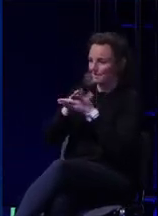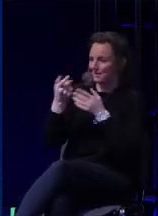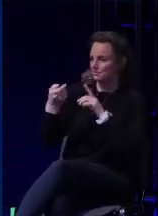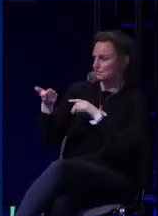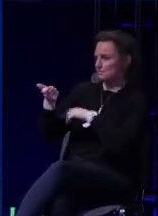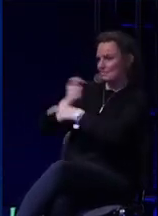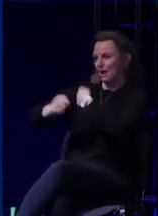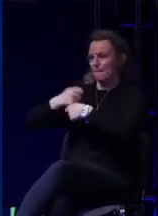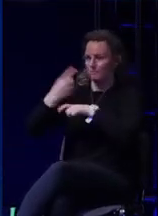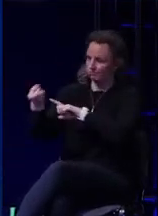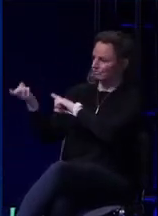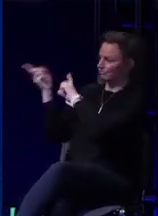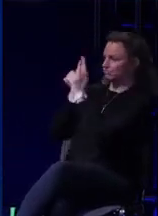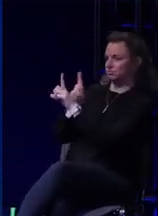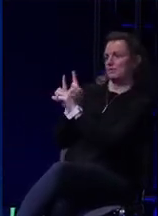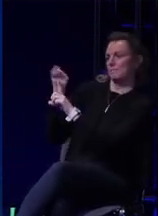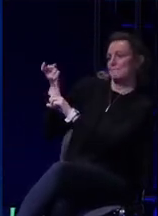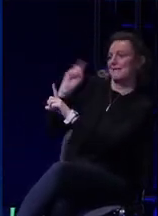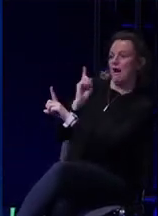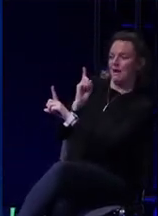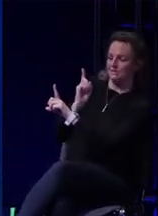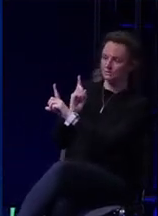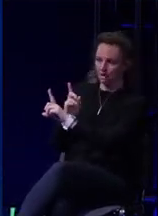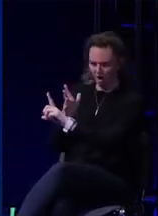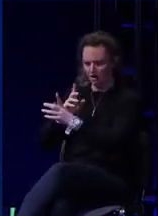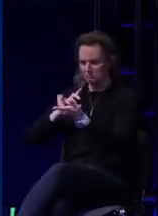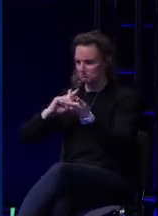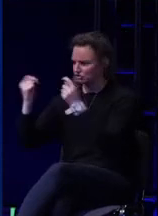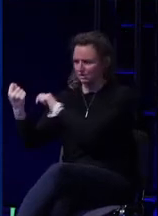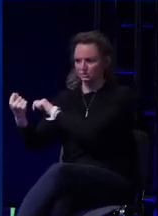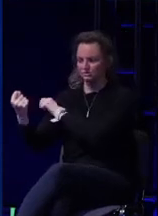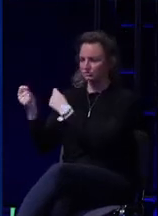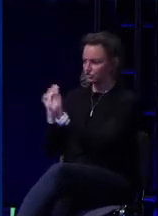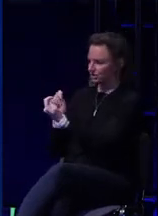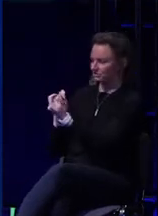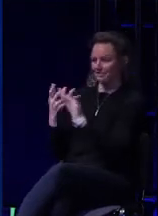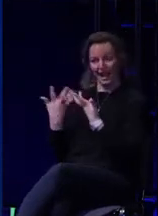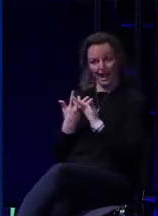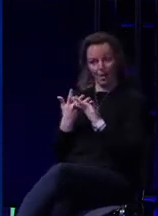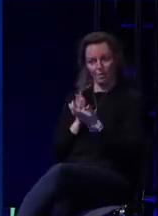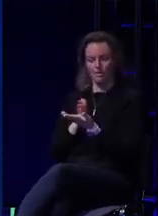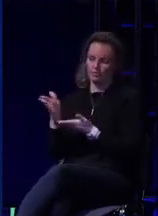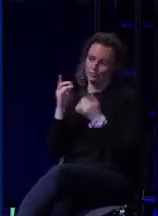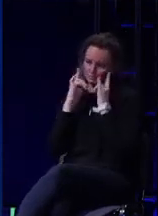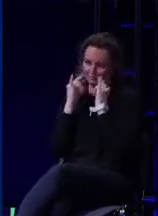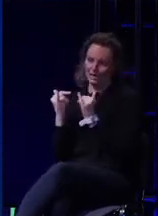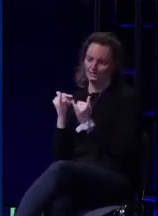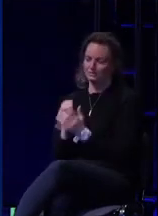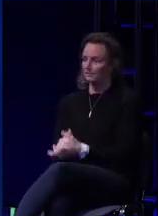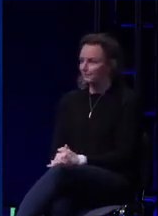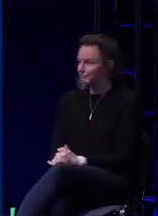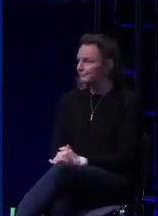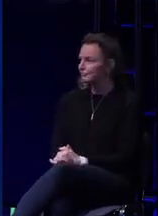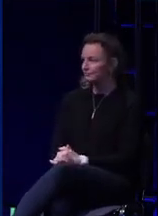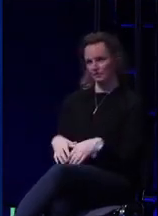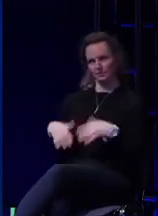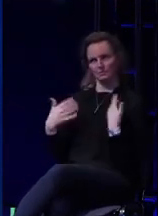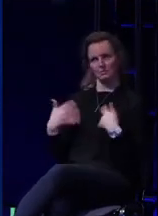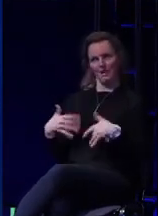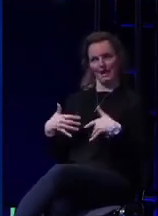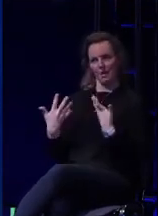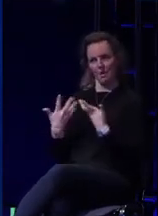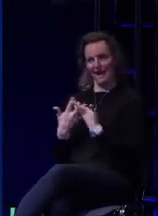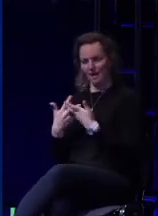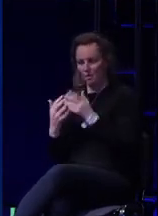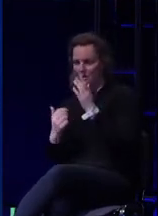her. And that was, you know, we only discovered that from doing that test. Because it was like, okay, wow, how do we get